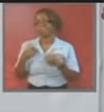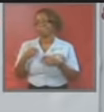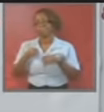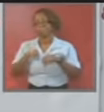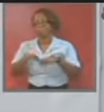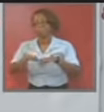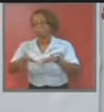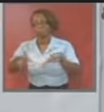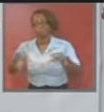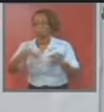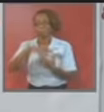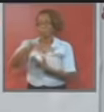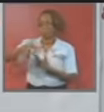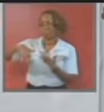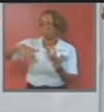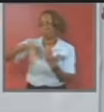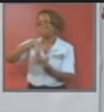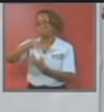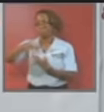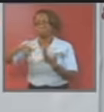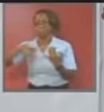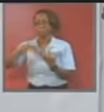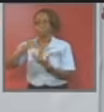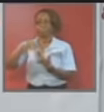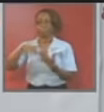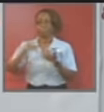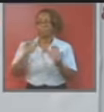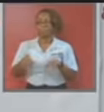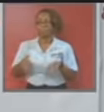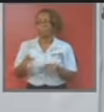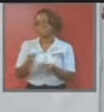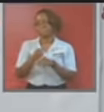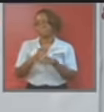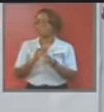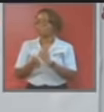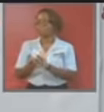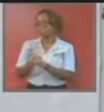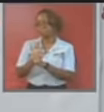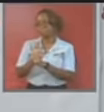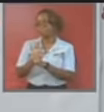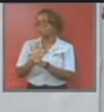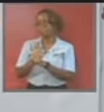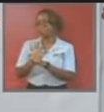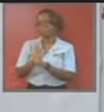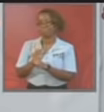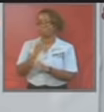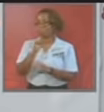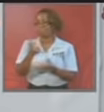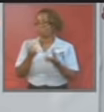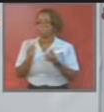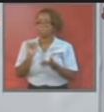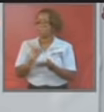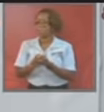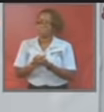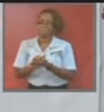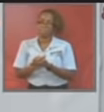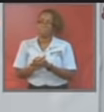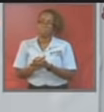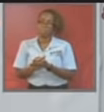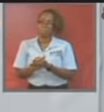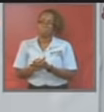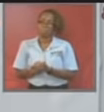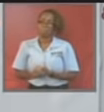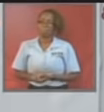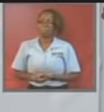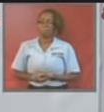attendant consequences. And this is a situation that I'm sure we'd all like to avoid. So whether there's fatigue or